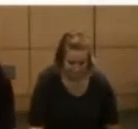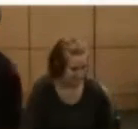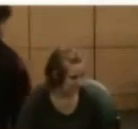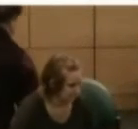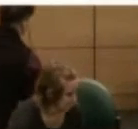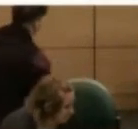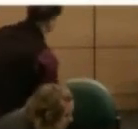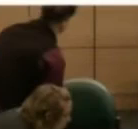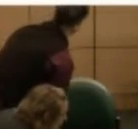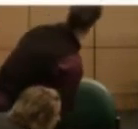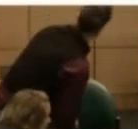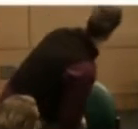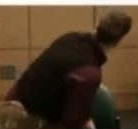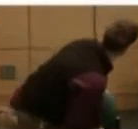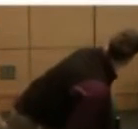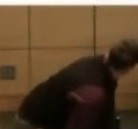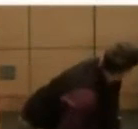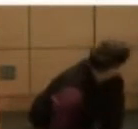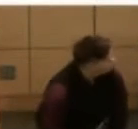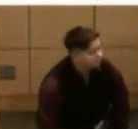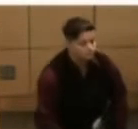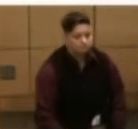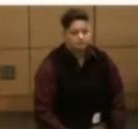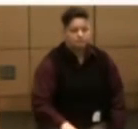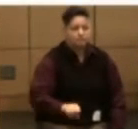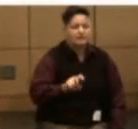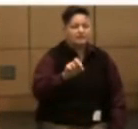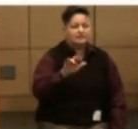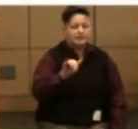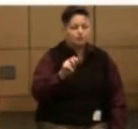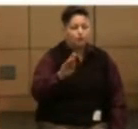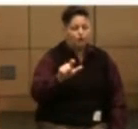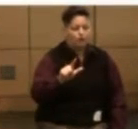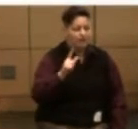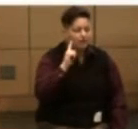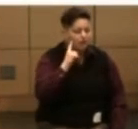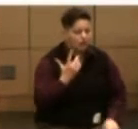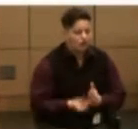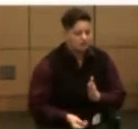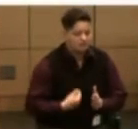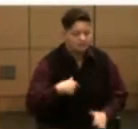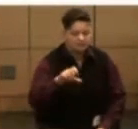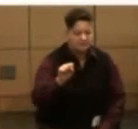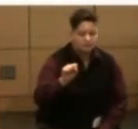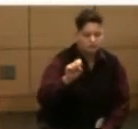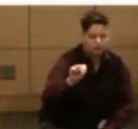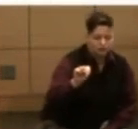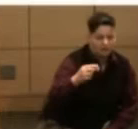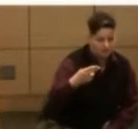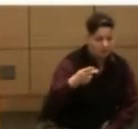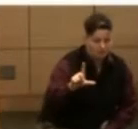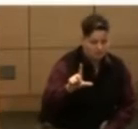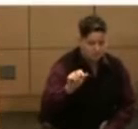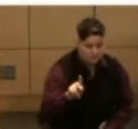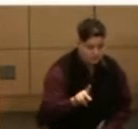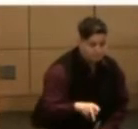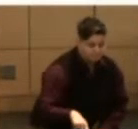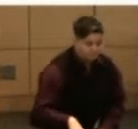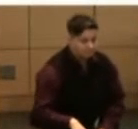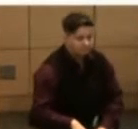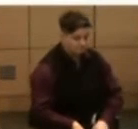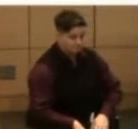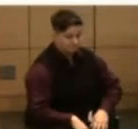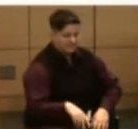Finally, for sensorineural hearing loss, we can't ignore the genetic components. There are quite a few syndromes that are associated with hearing